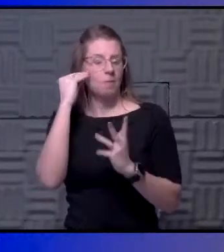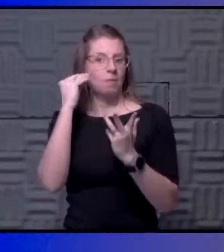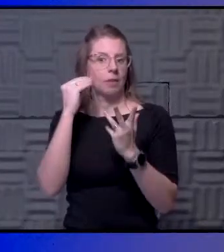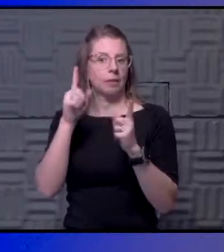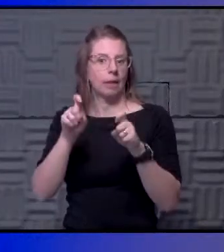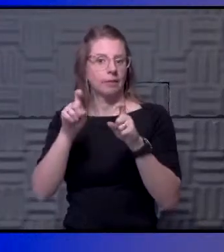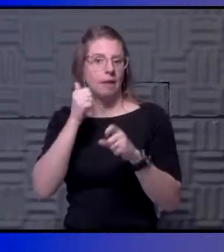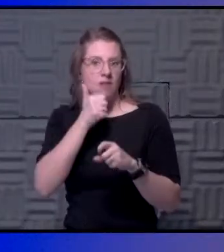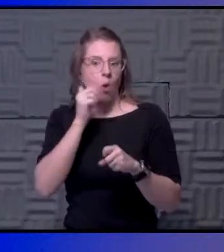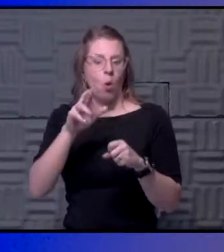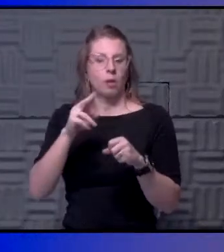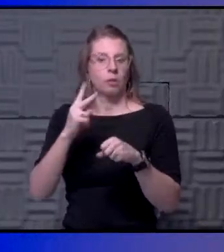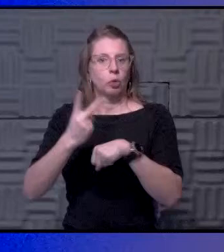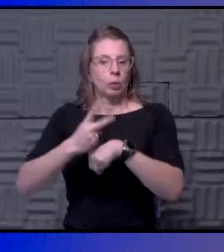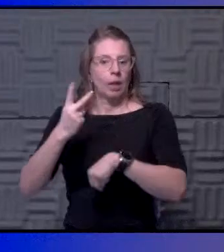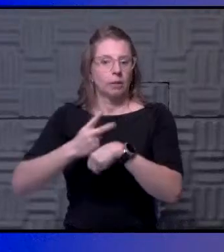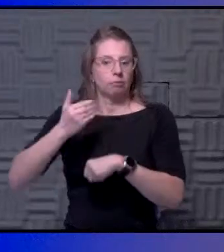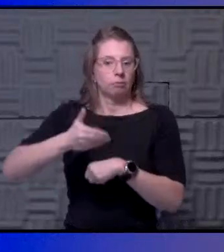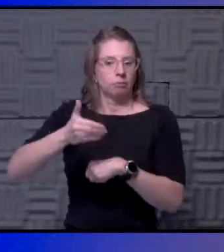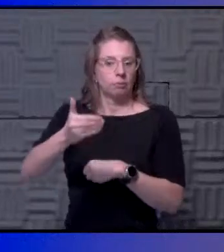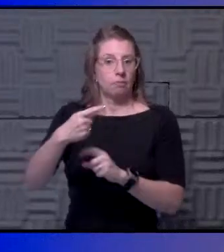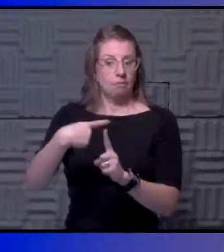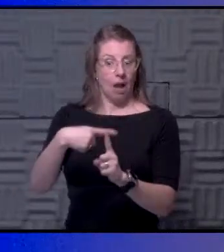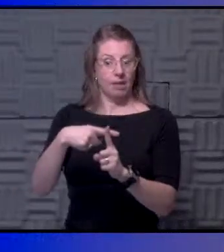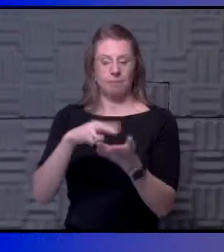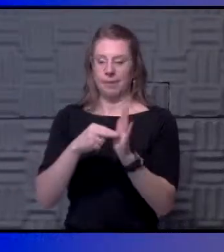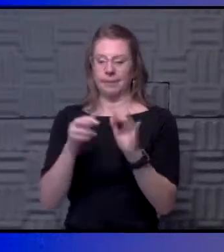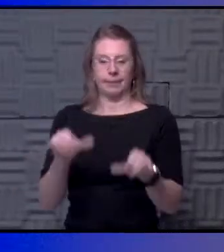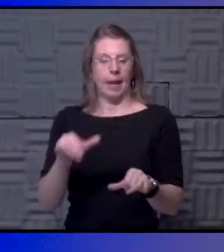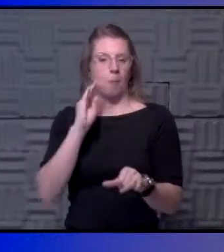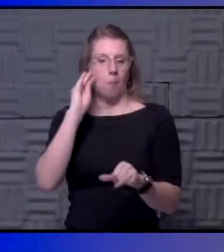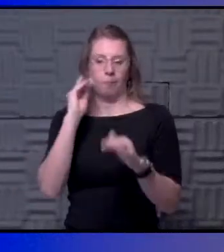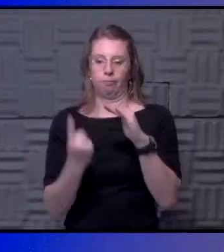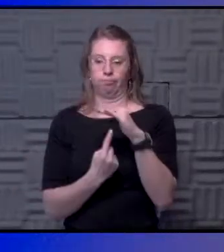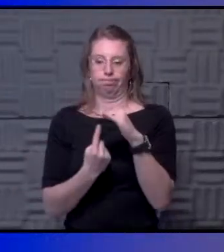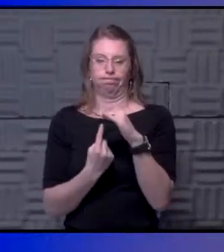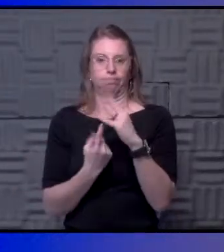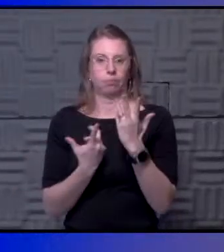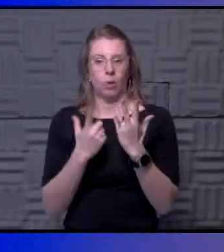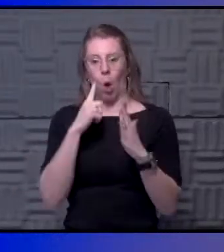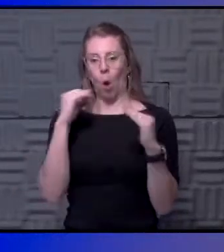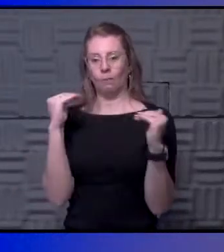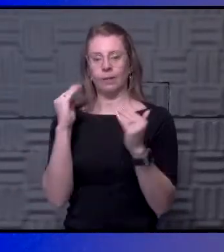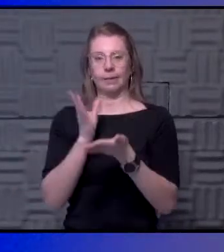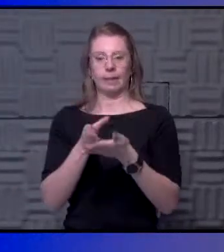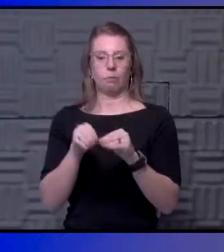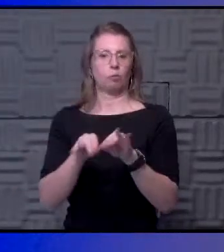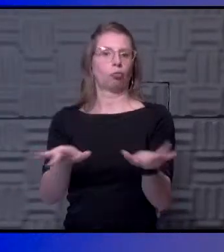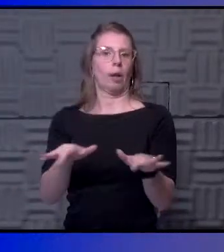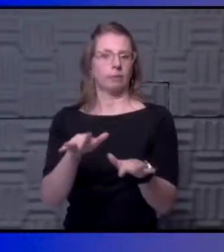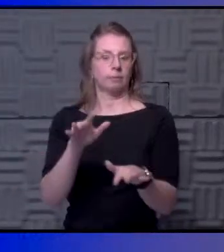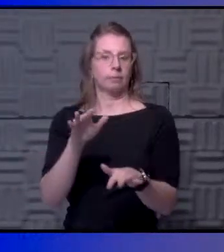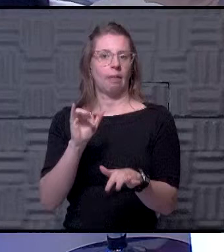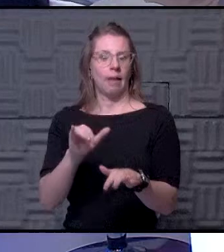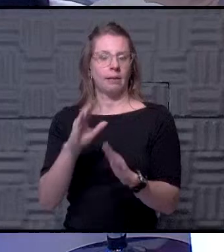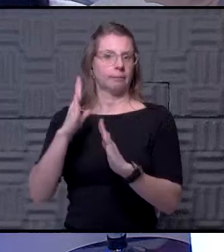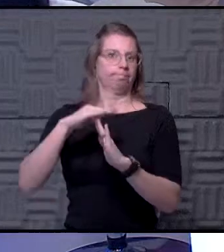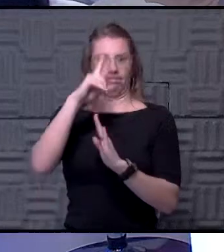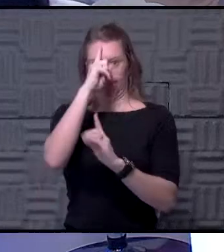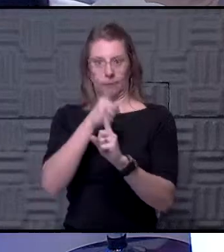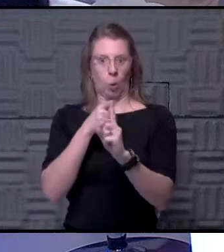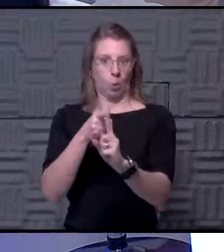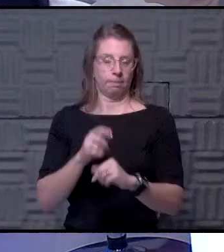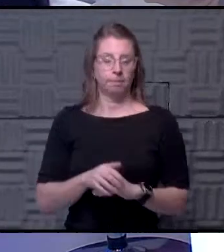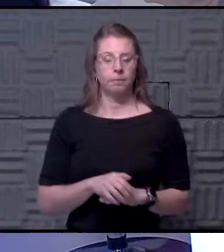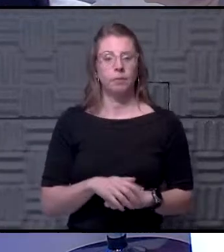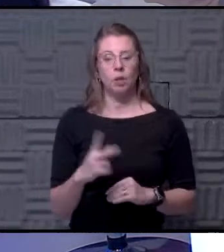or every other day, and if that's positive, then you don't go to work, isolate, stay home, hopefully stop the spread. That's the main goal of all of this. And 2 other quick